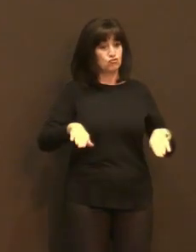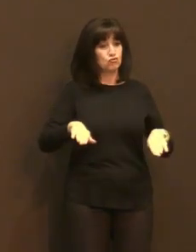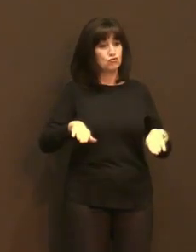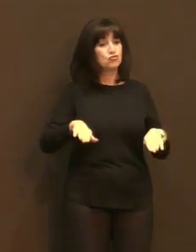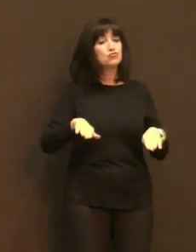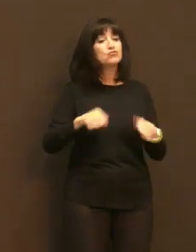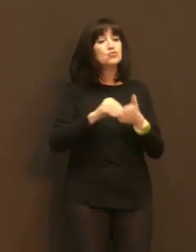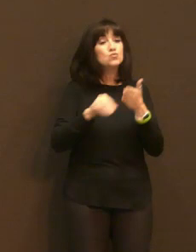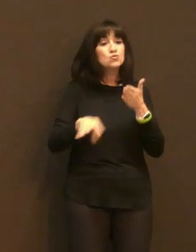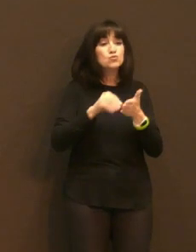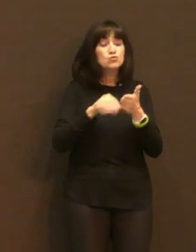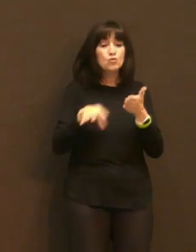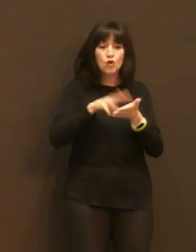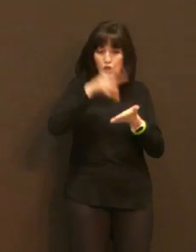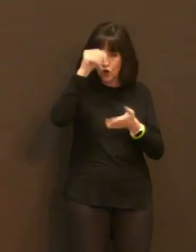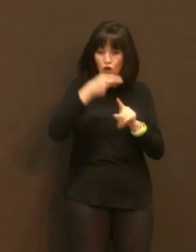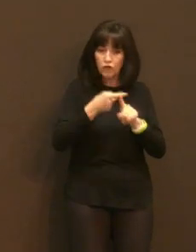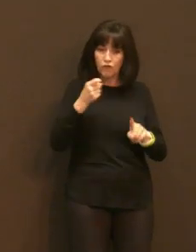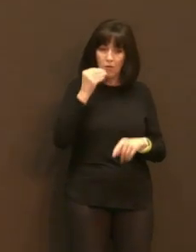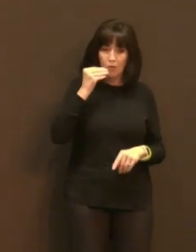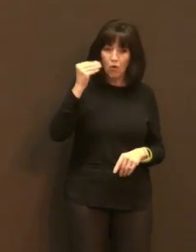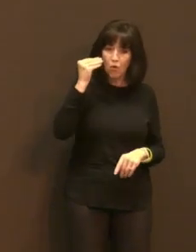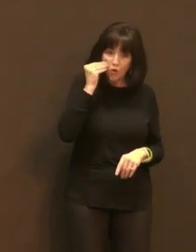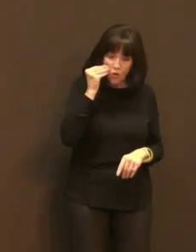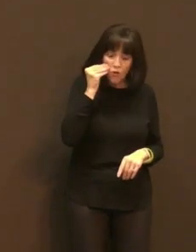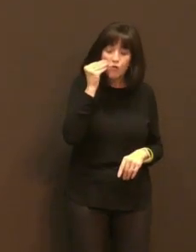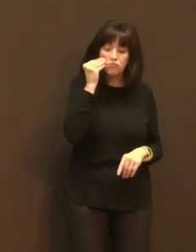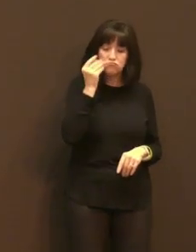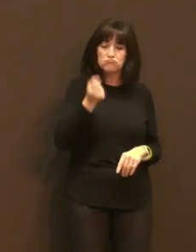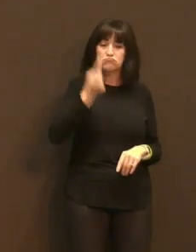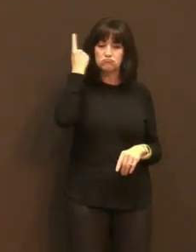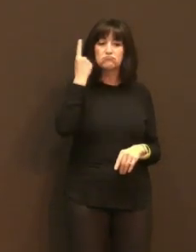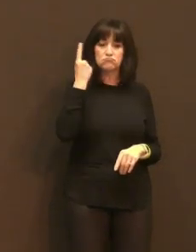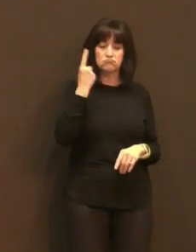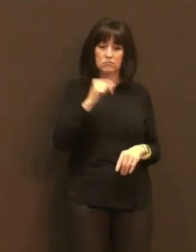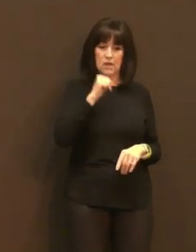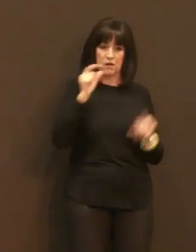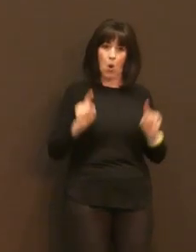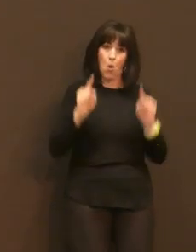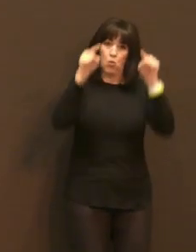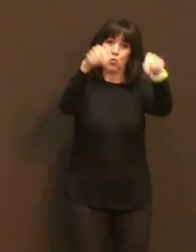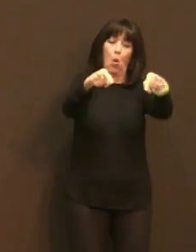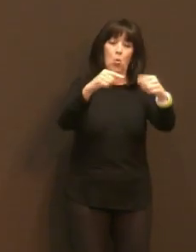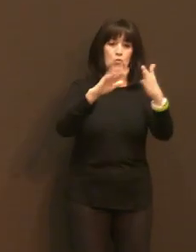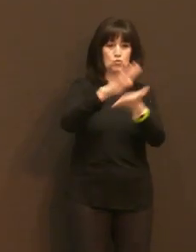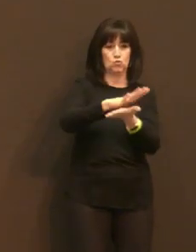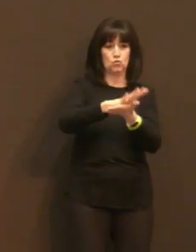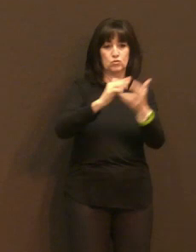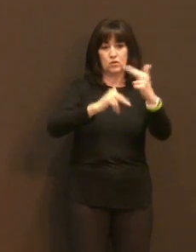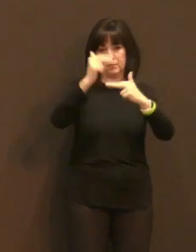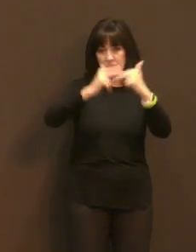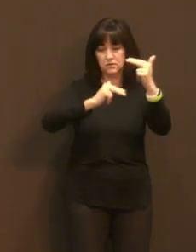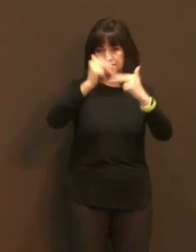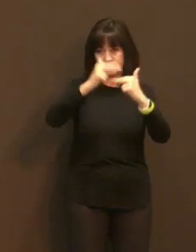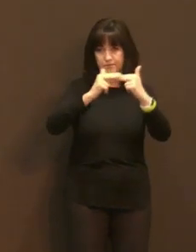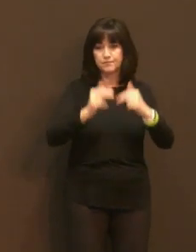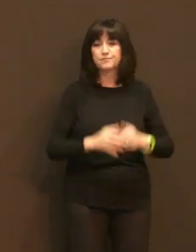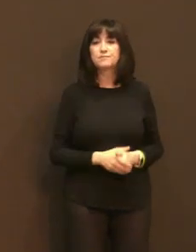as possible while the schools are actually not in physical session. So the next